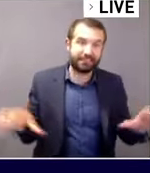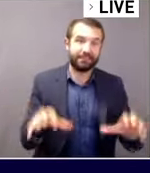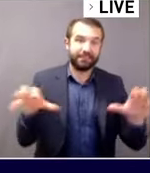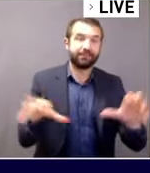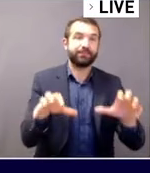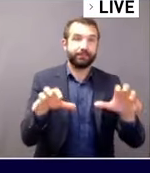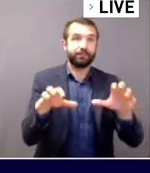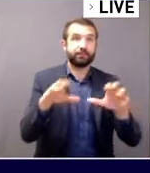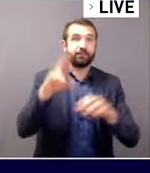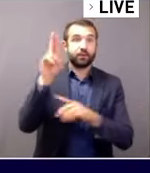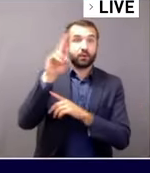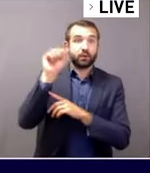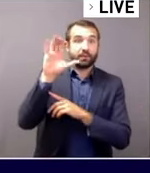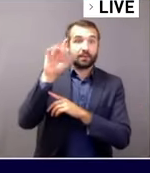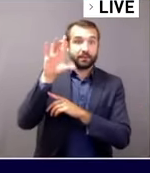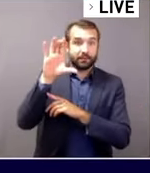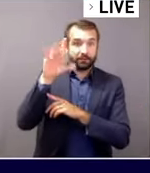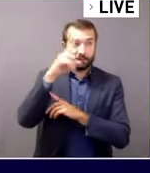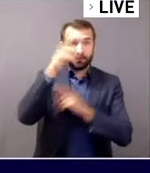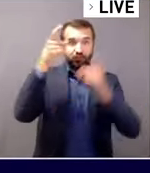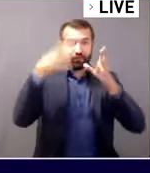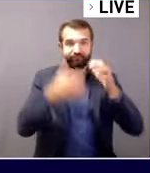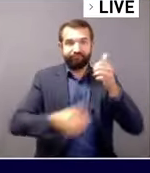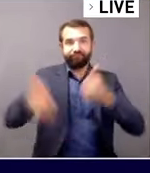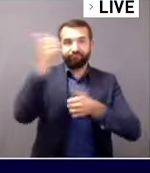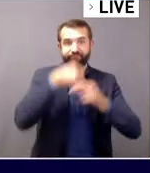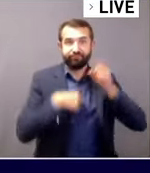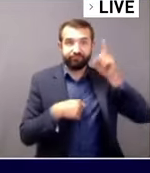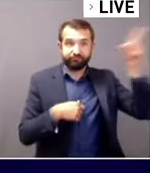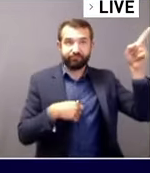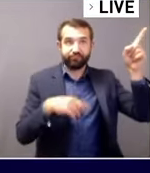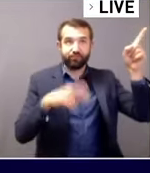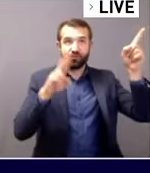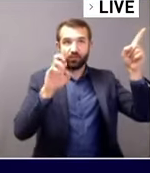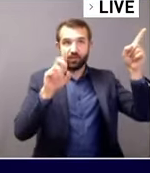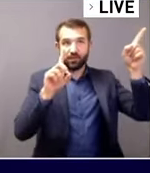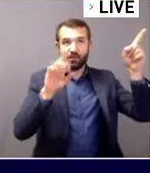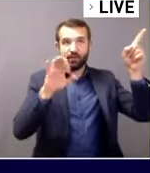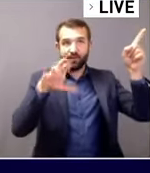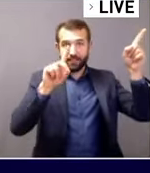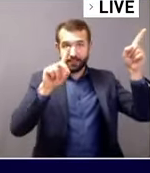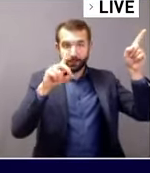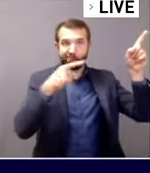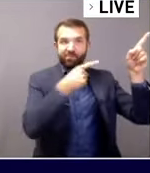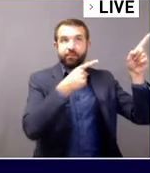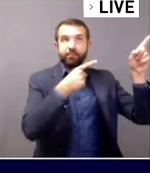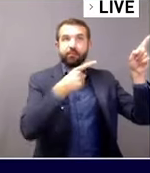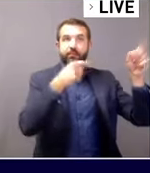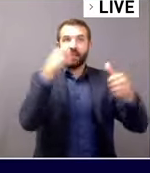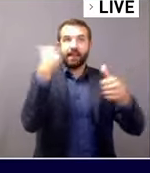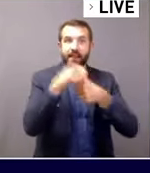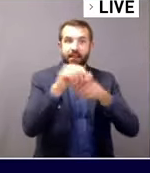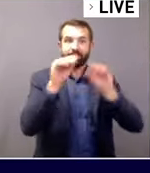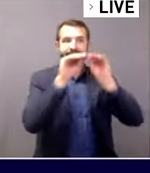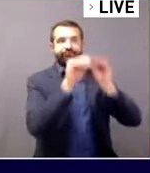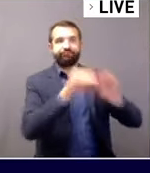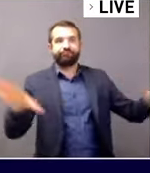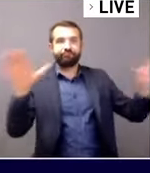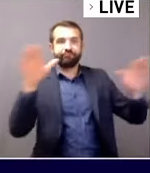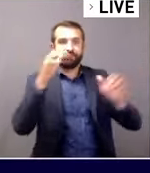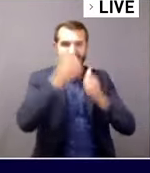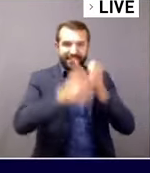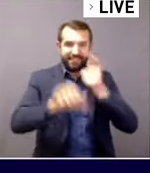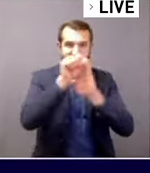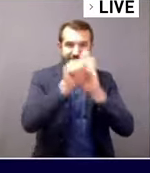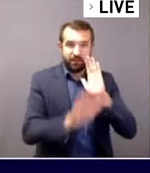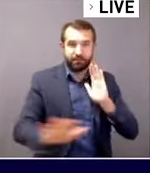CDC Director Redfield to state health officials and governors really was focused on the